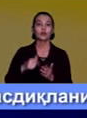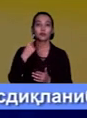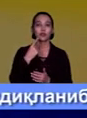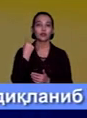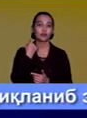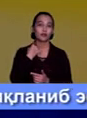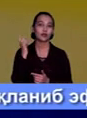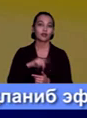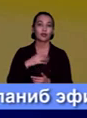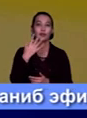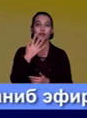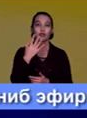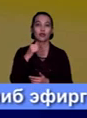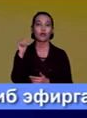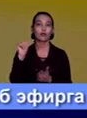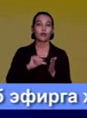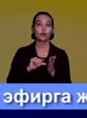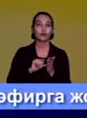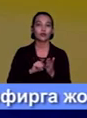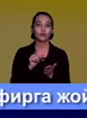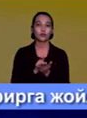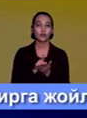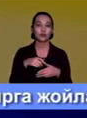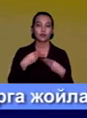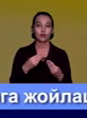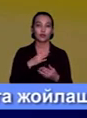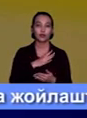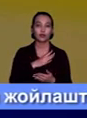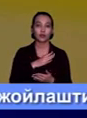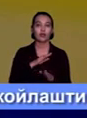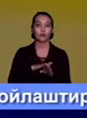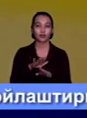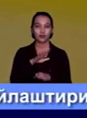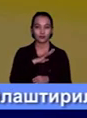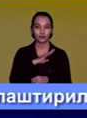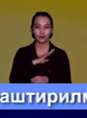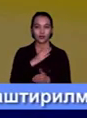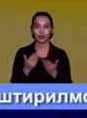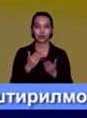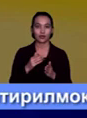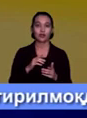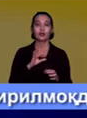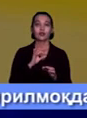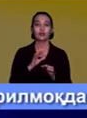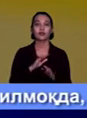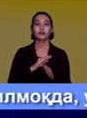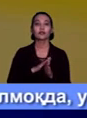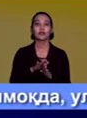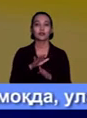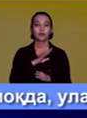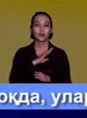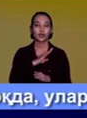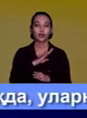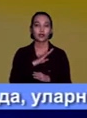161-betdagi 5-chi hamda 6-chi topshiriqlar berilgan edi. Bajardingizmi? Unday bo'lsa, men ham sizlar